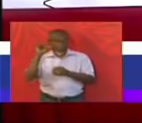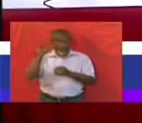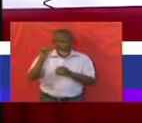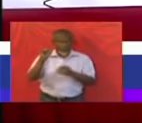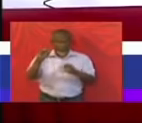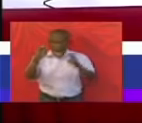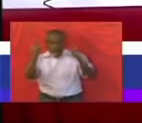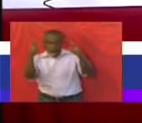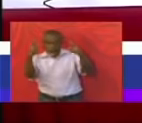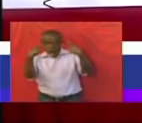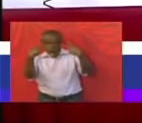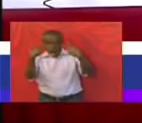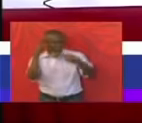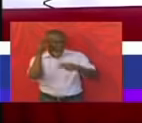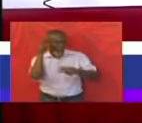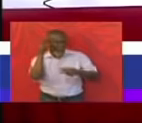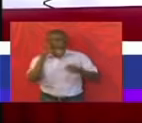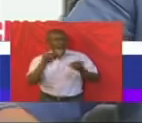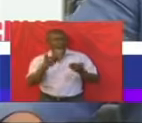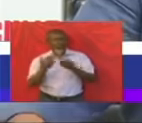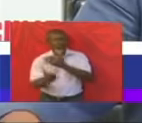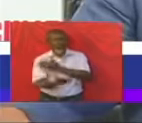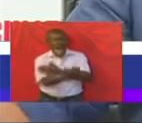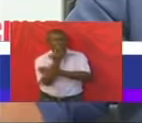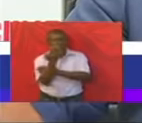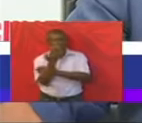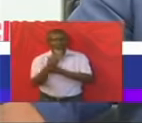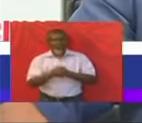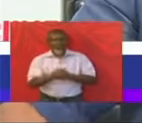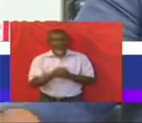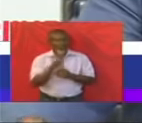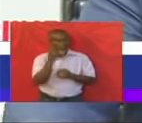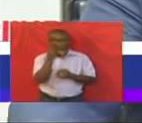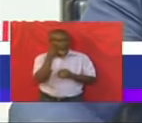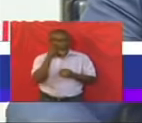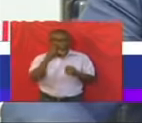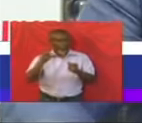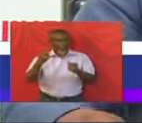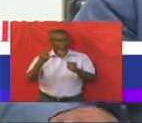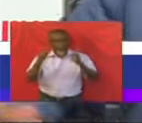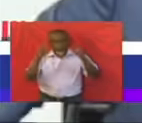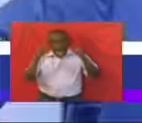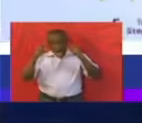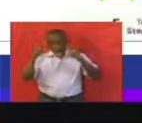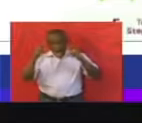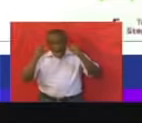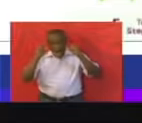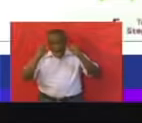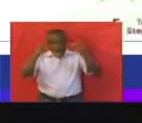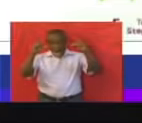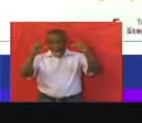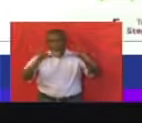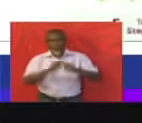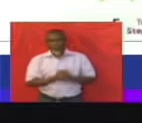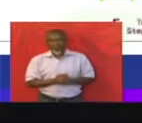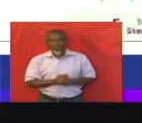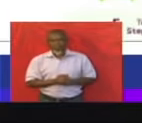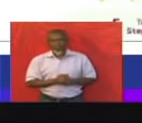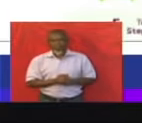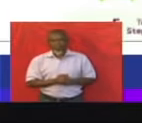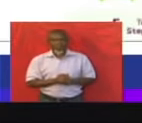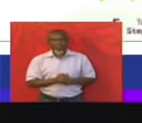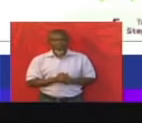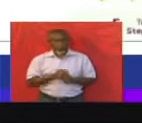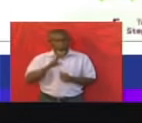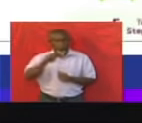and listening public. If we can have the second slide up, please, the slide with the update, we can go through it together. As at the 22nd